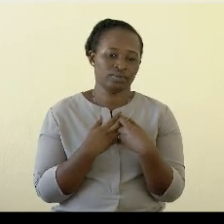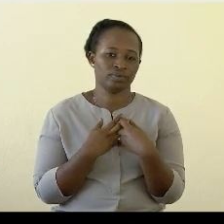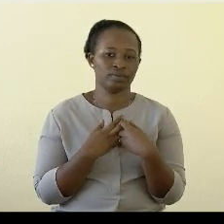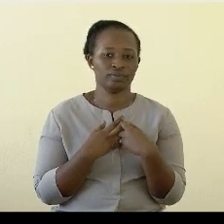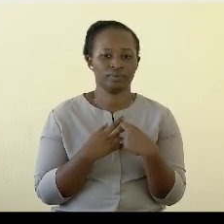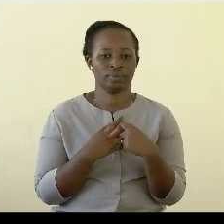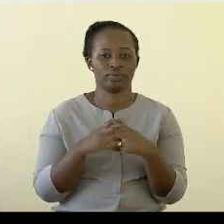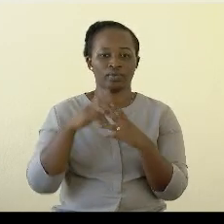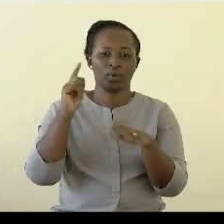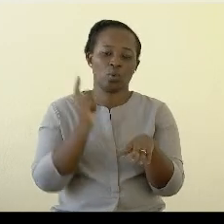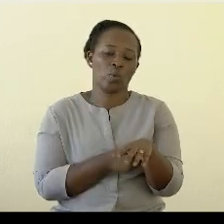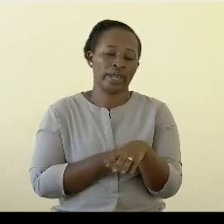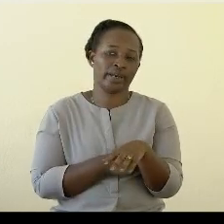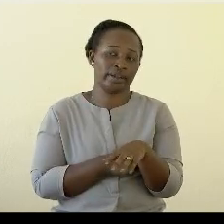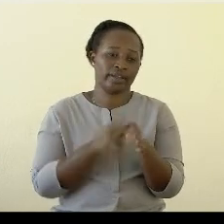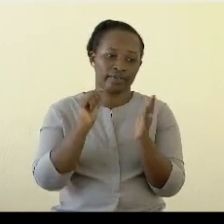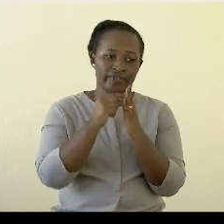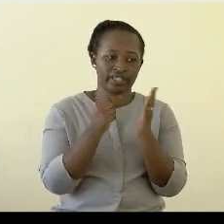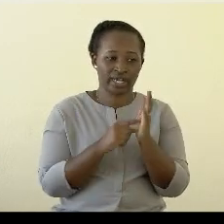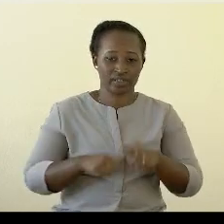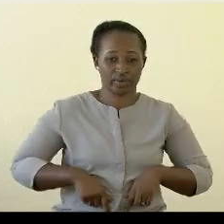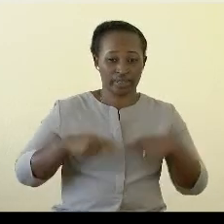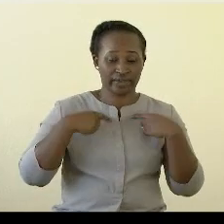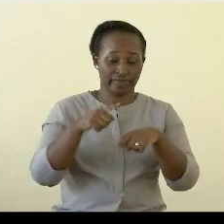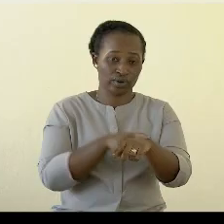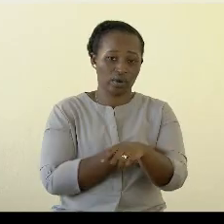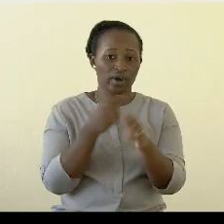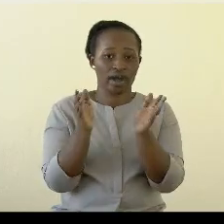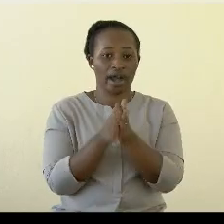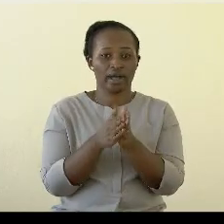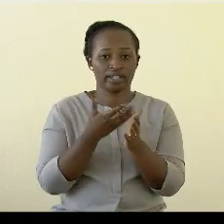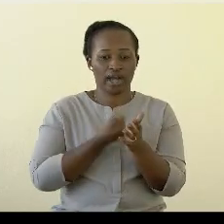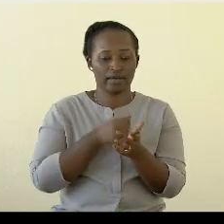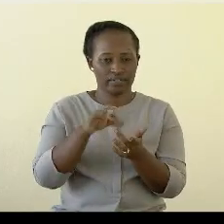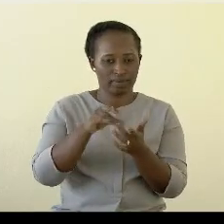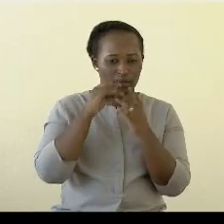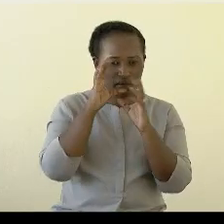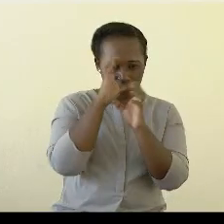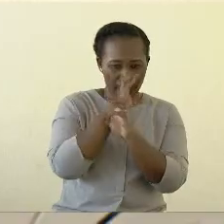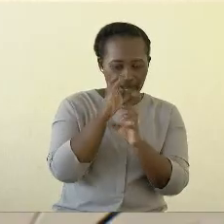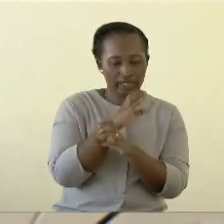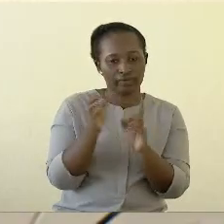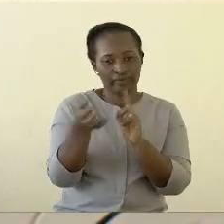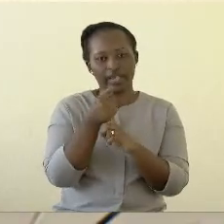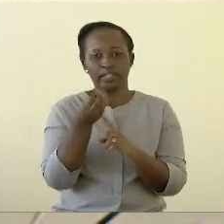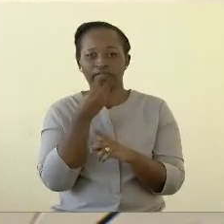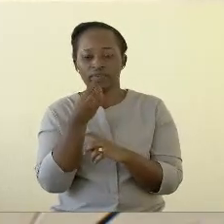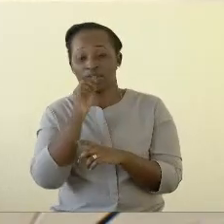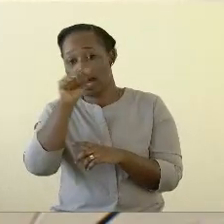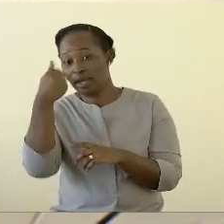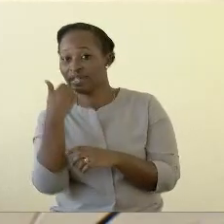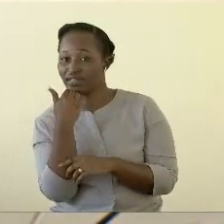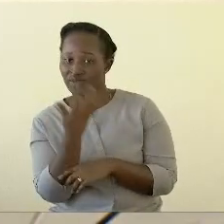So when features to live long and have special ways to find the food while others cannot,